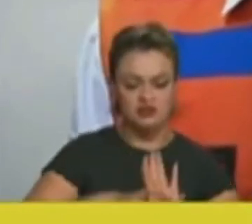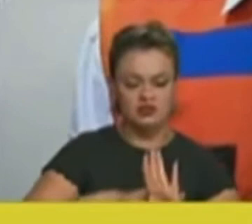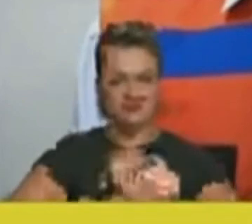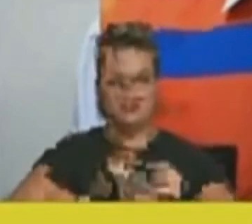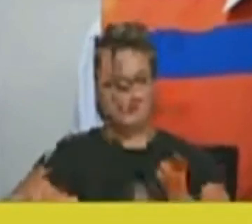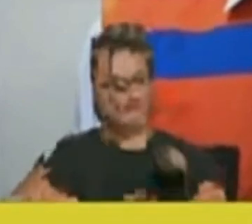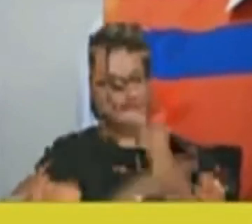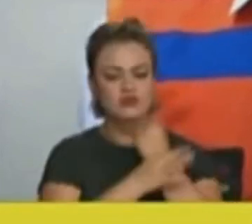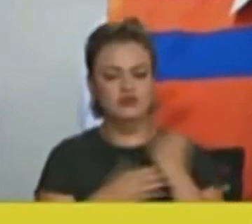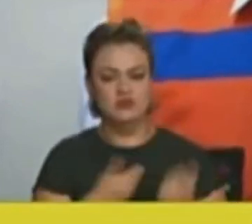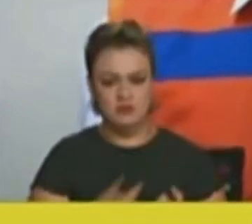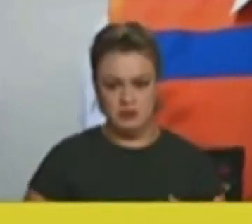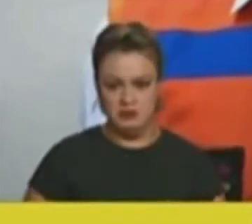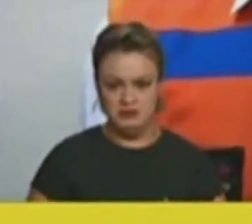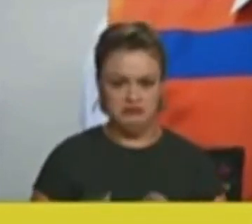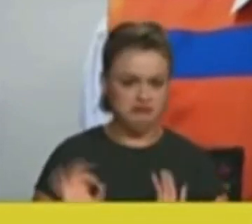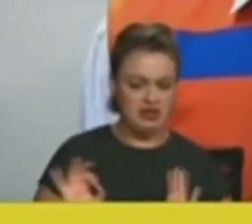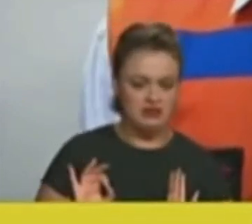Paragraph.